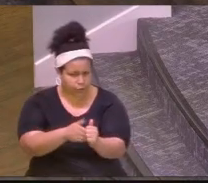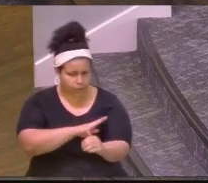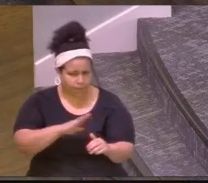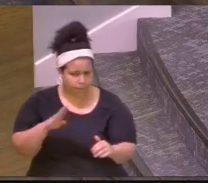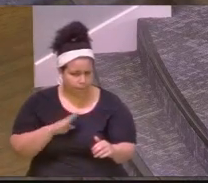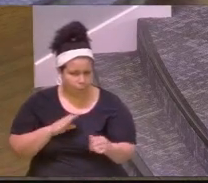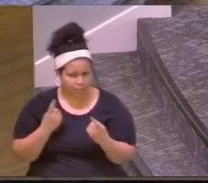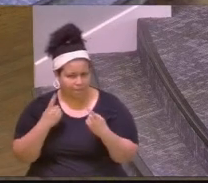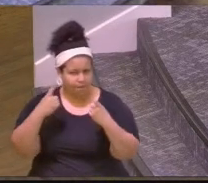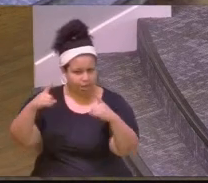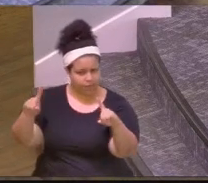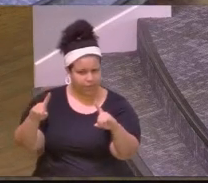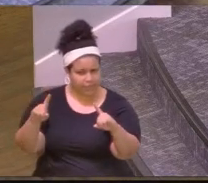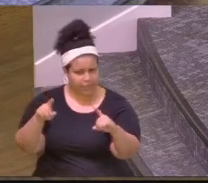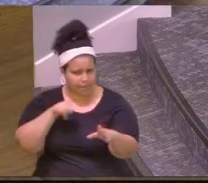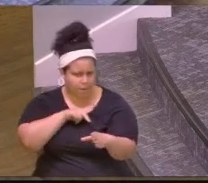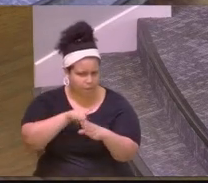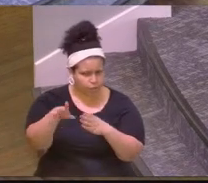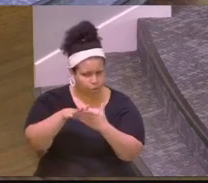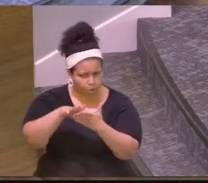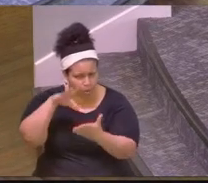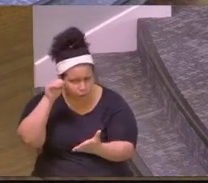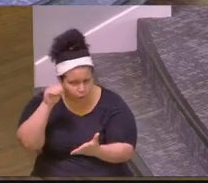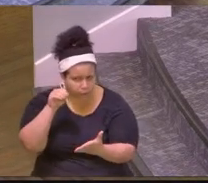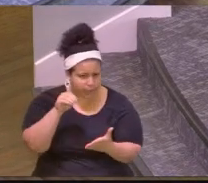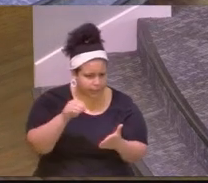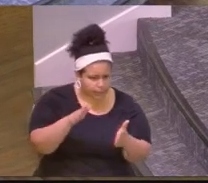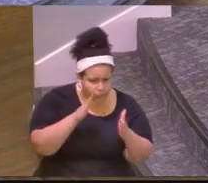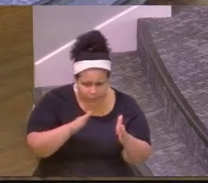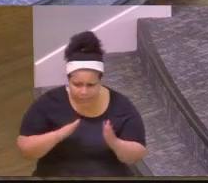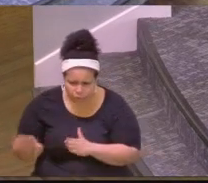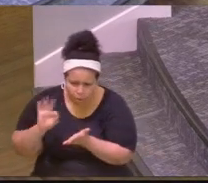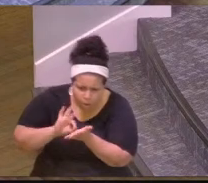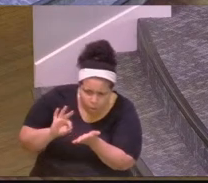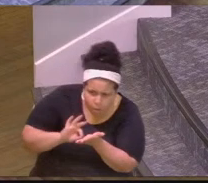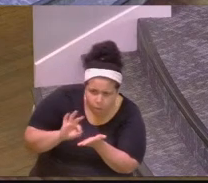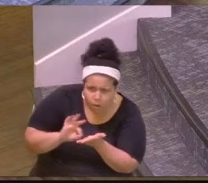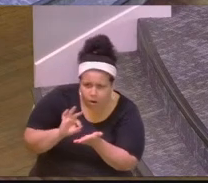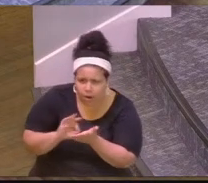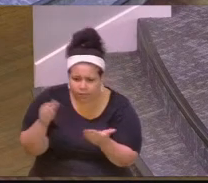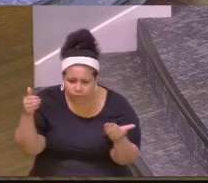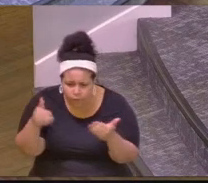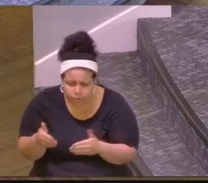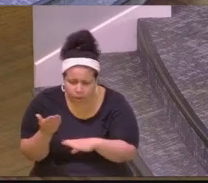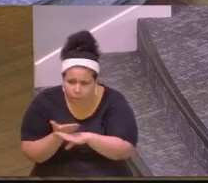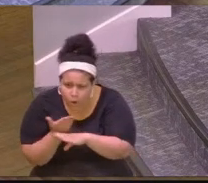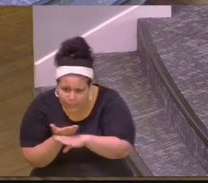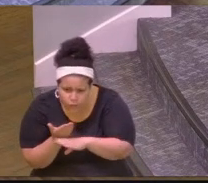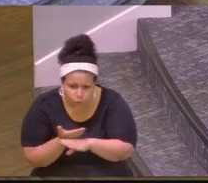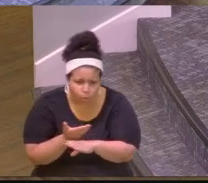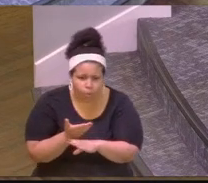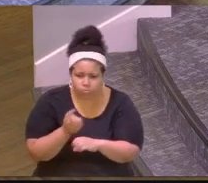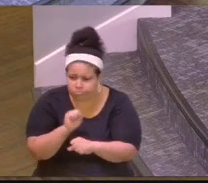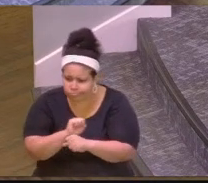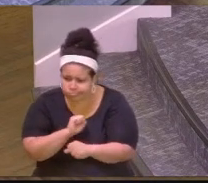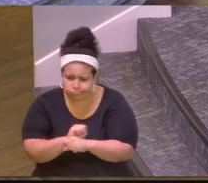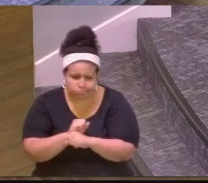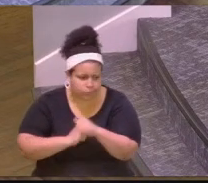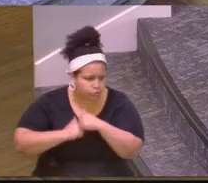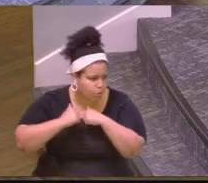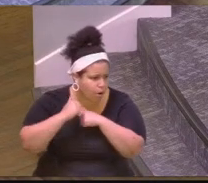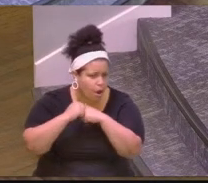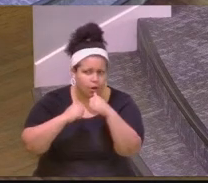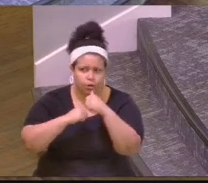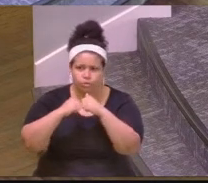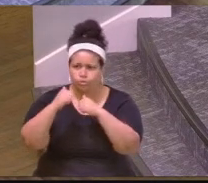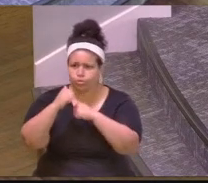board professional learning. Our organizational audit is around our operational work and how we structure the